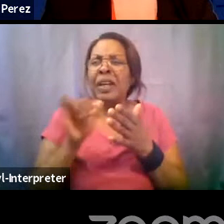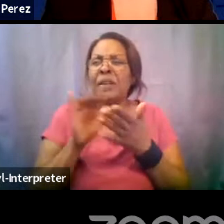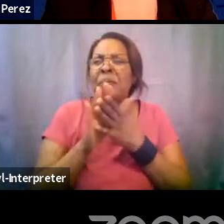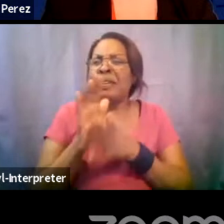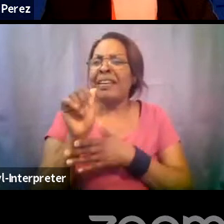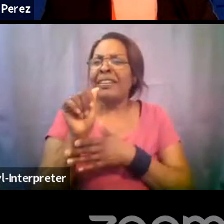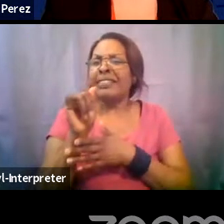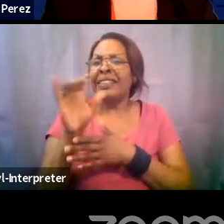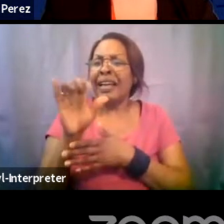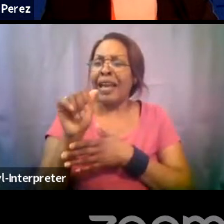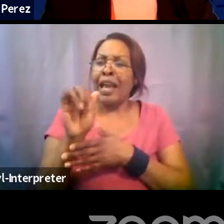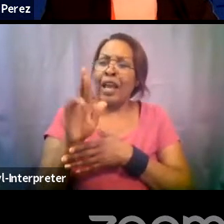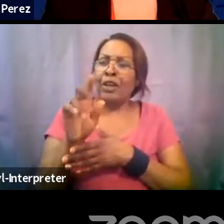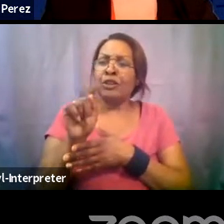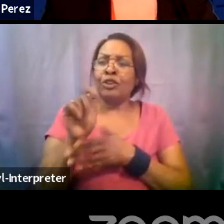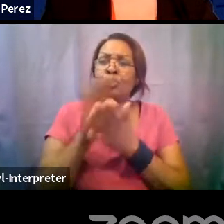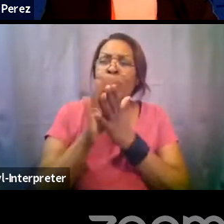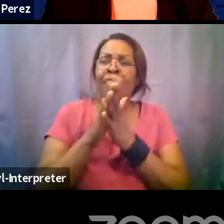traffic controller?